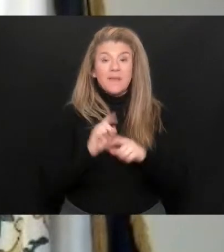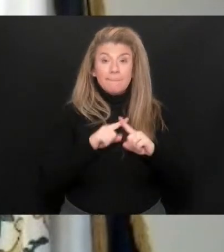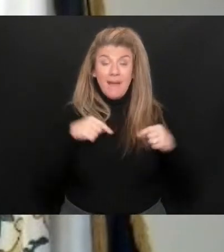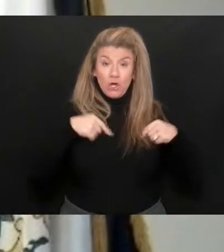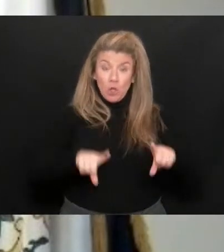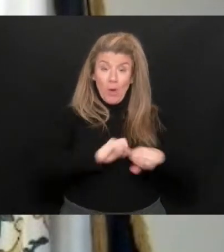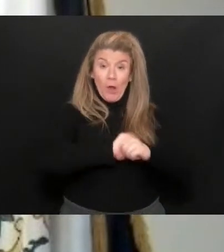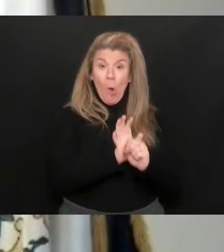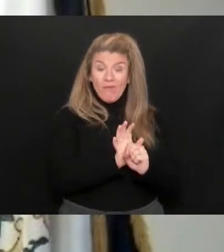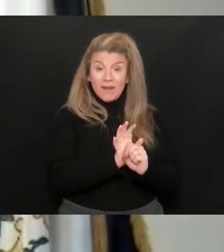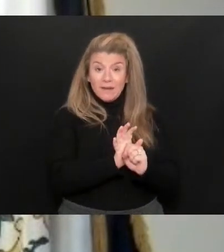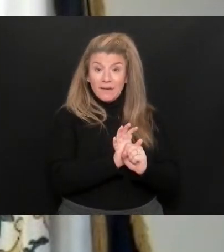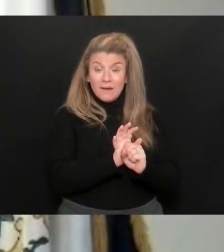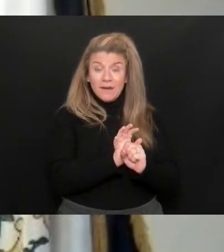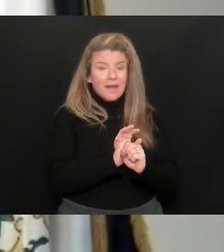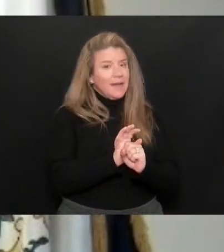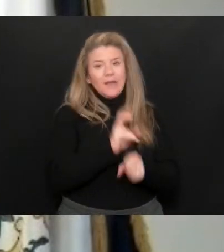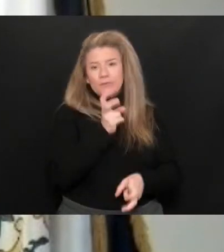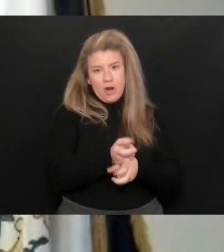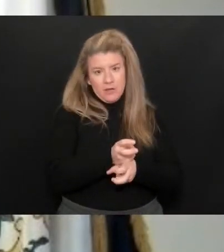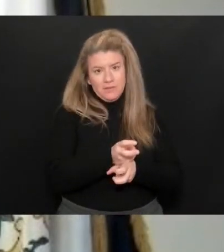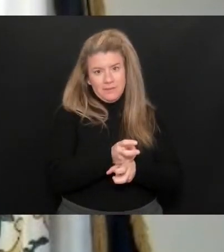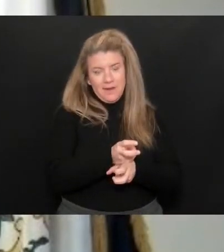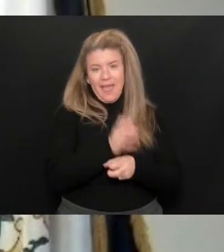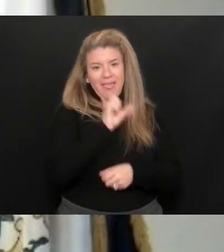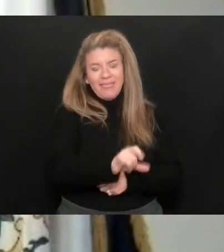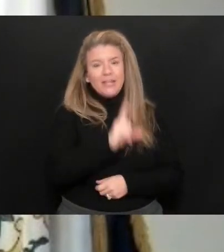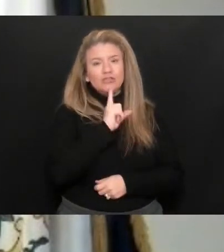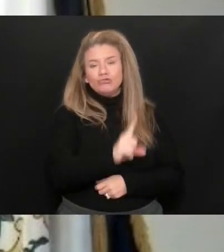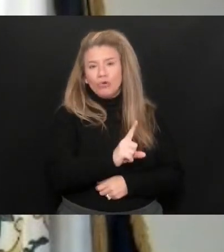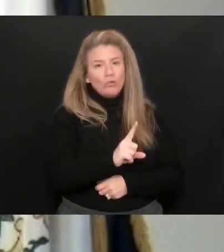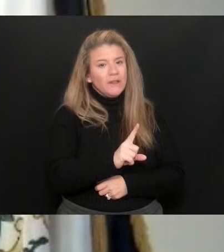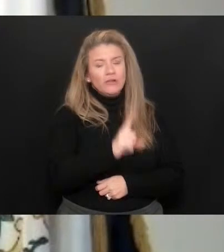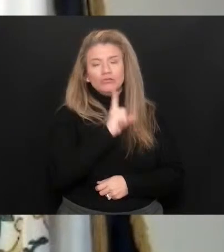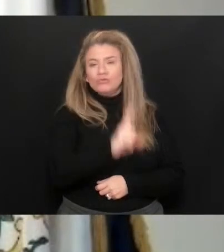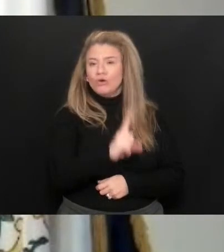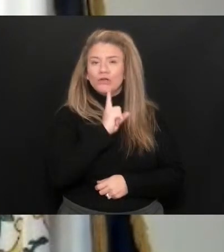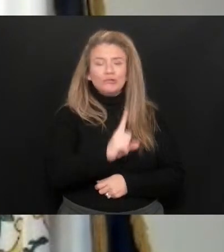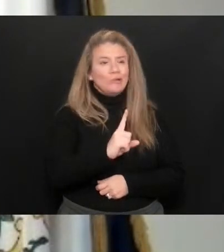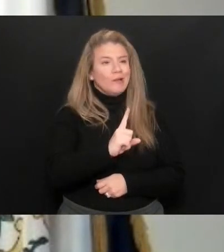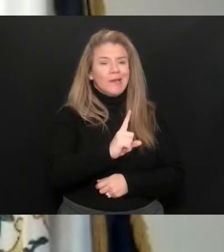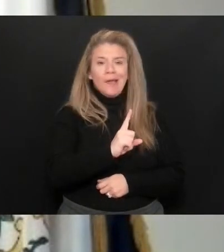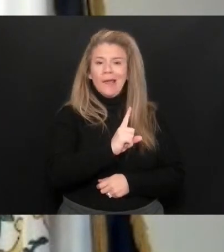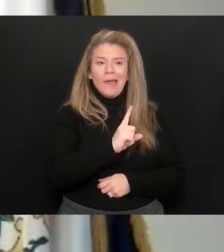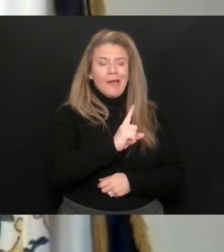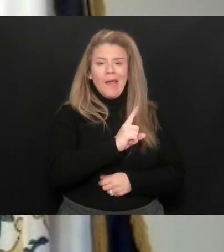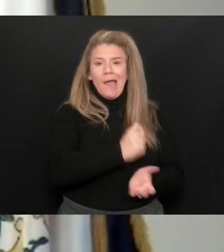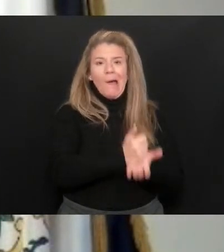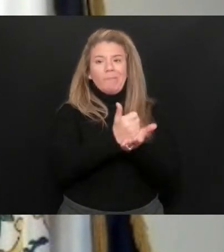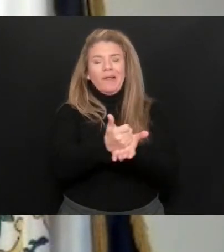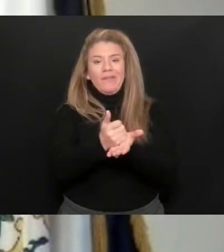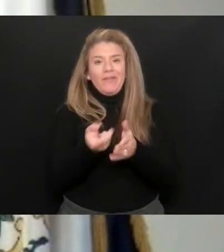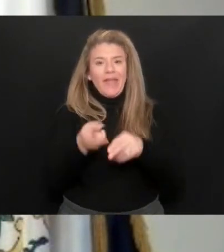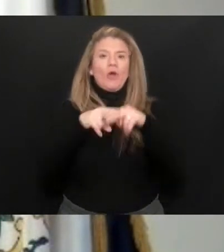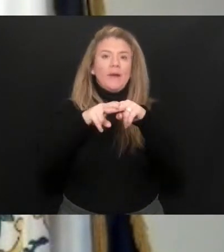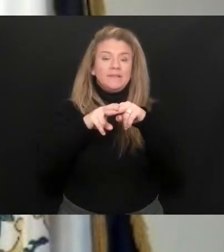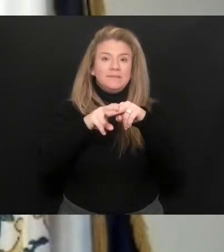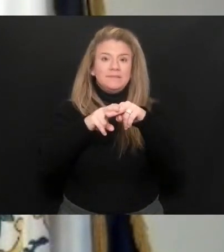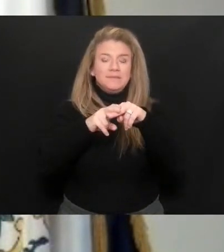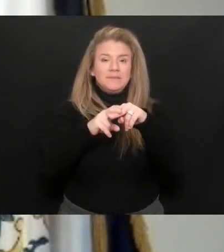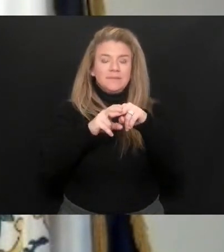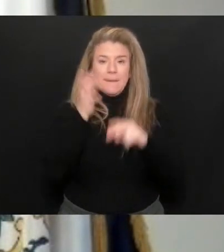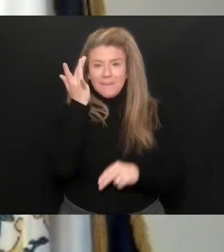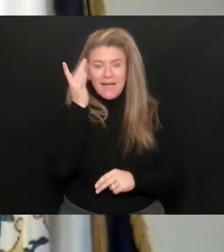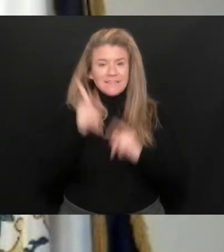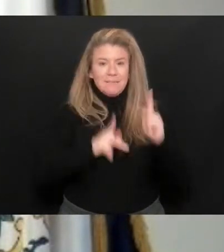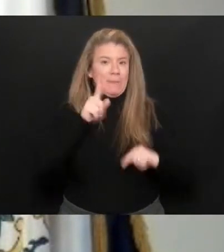pandemic you've alluded to certainly have absolutely contributed to the increase in overdose deaths, not in